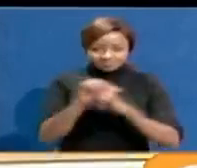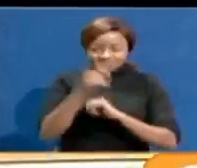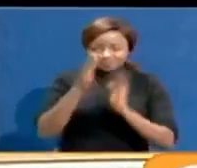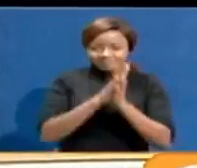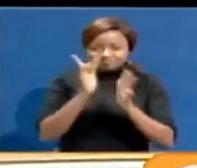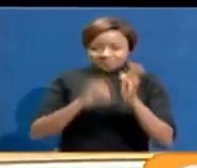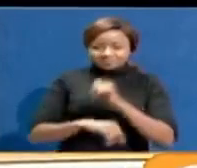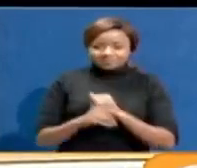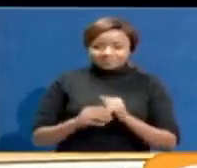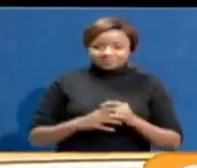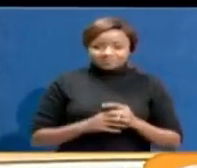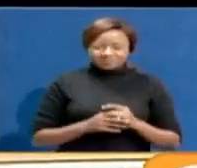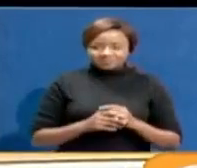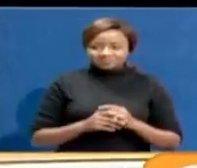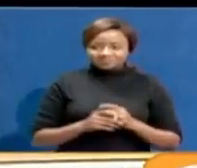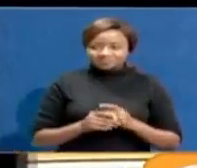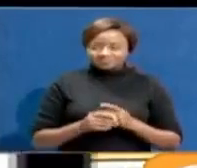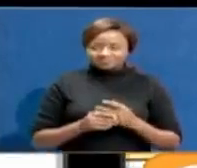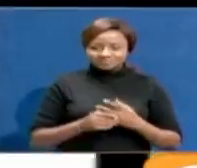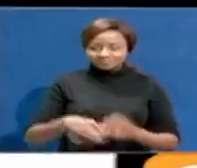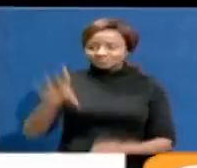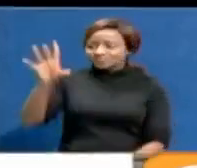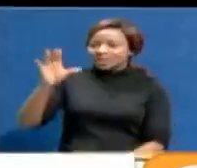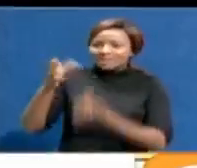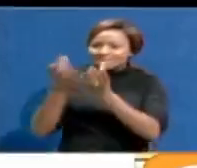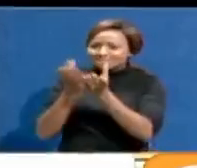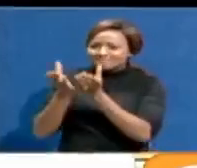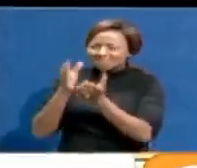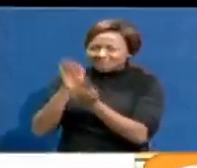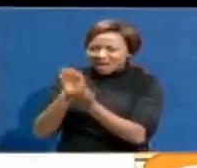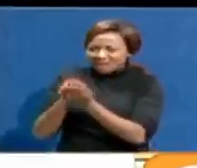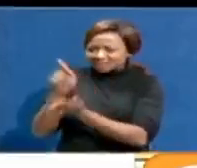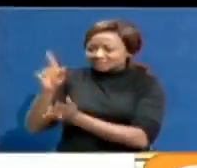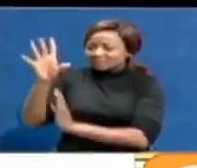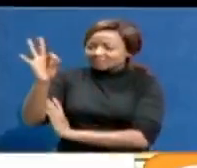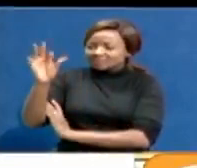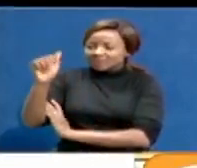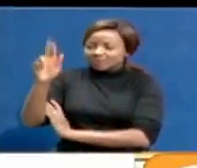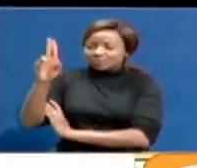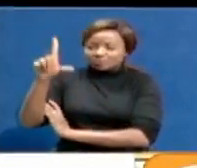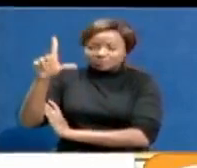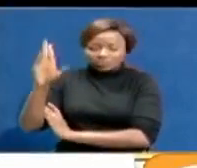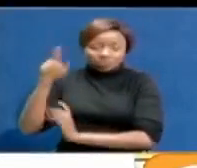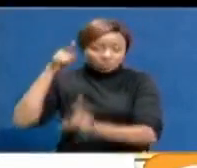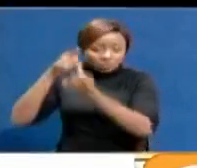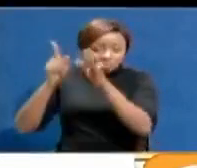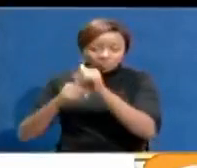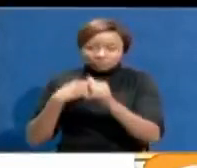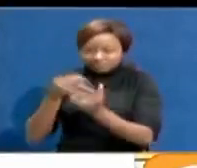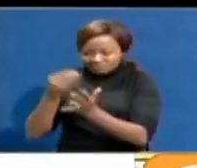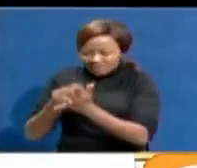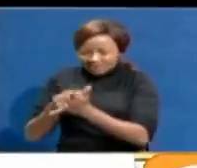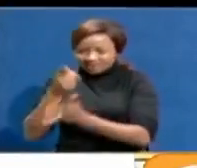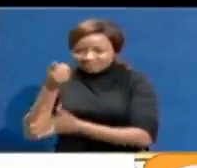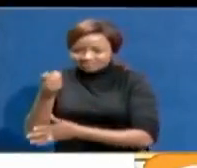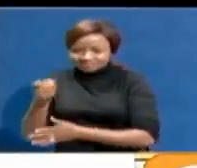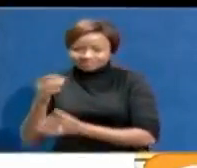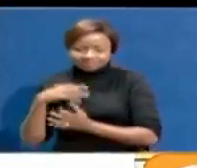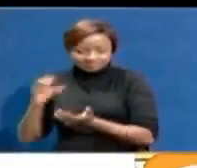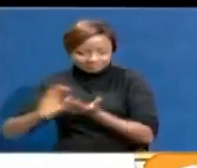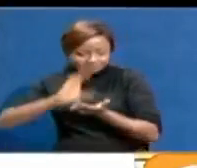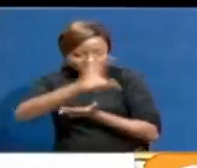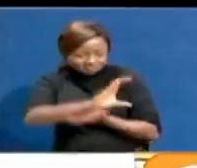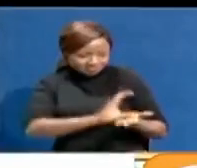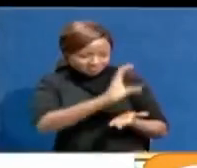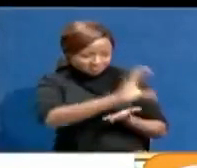Same time, microfinance lender Faulu is setting aside 3 billion shillings to fund small and medium-sized enterprises in the